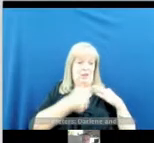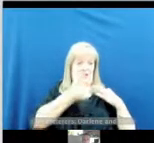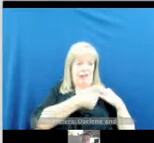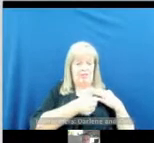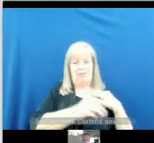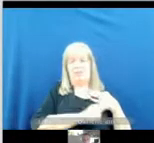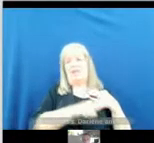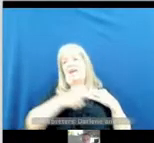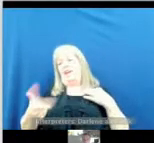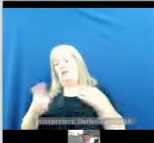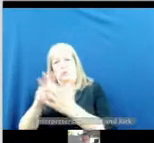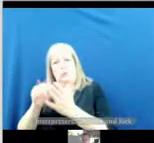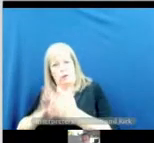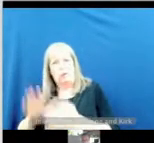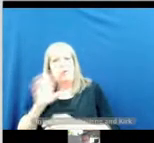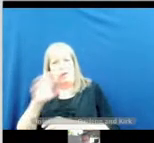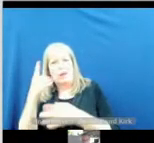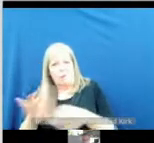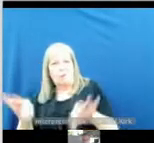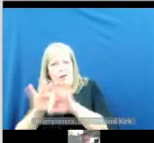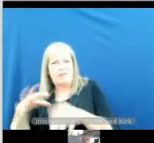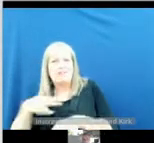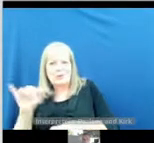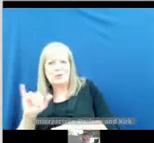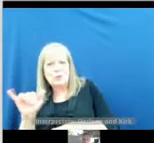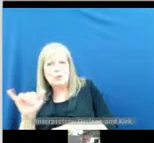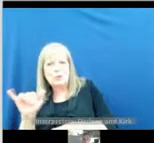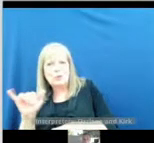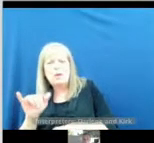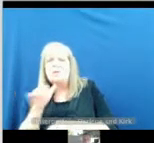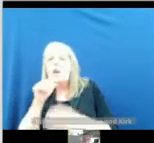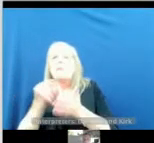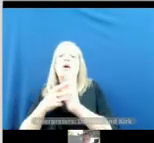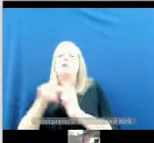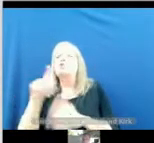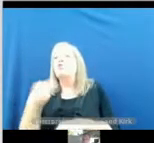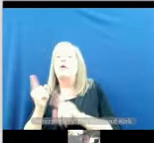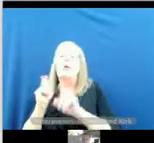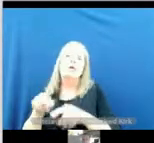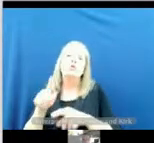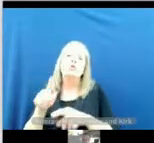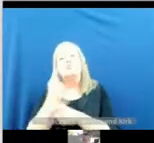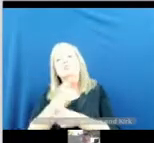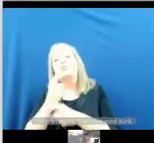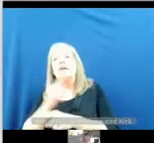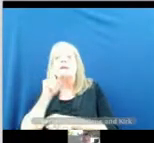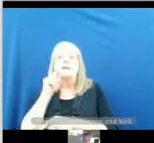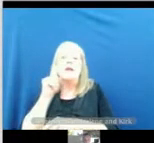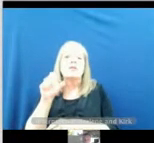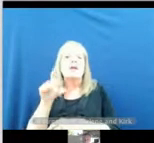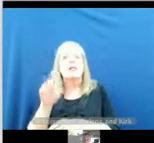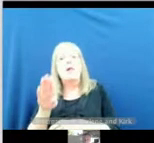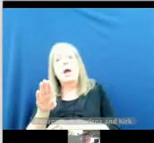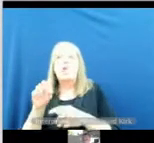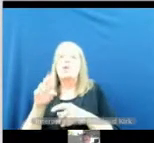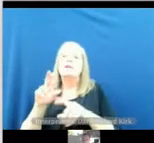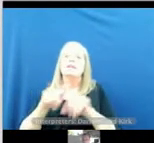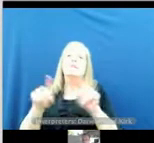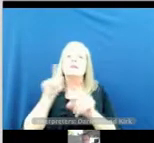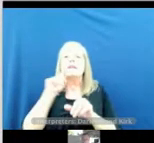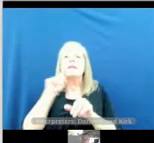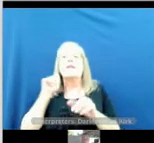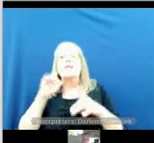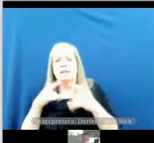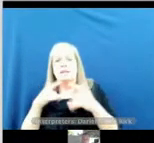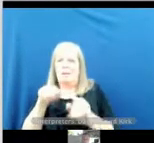it's not only at the typical sort of deaf club or the deaf event, it's different types of events that, again, will